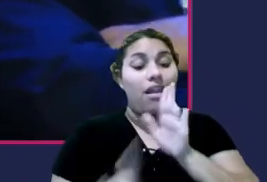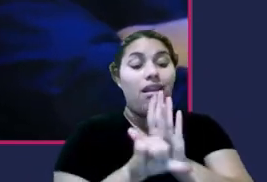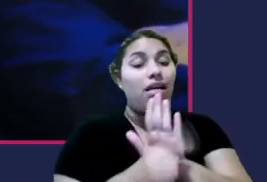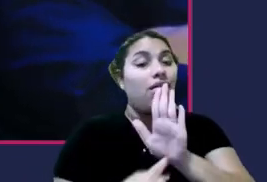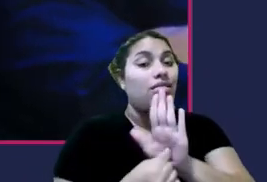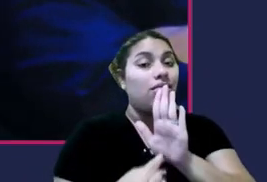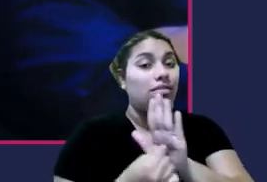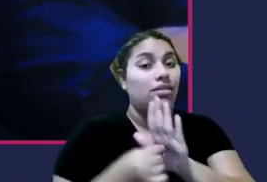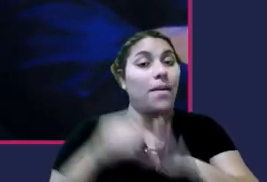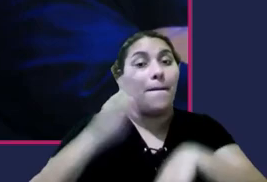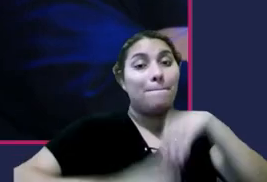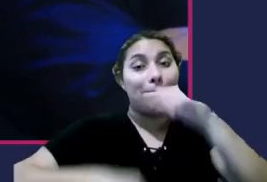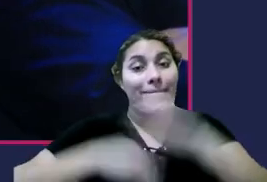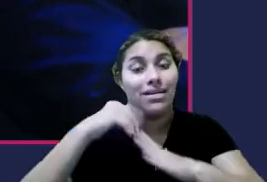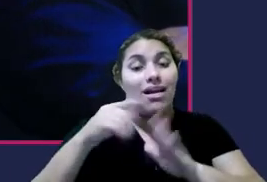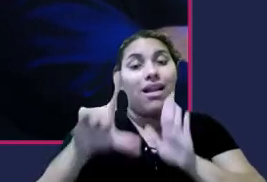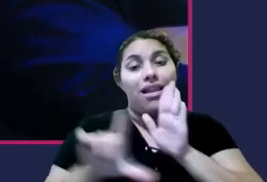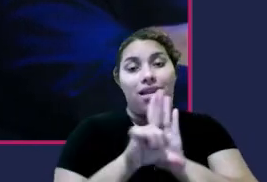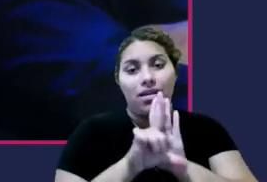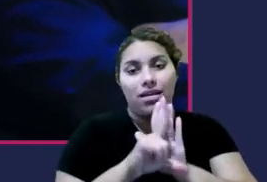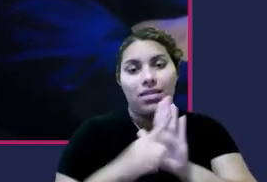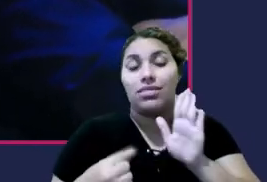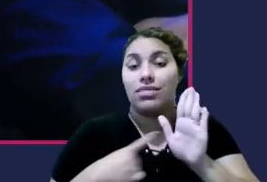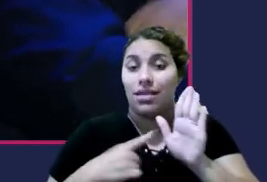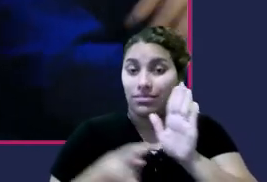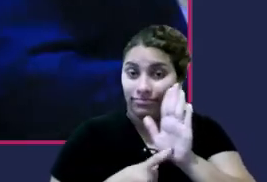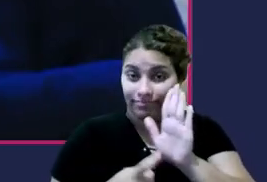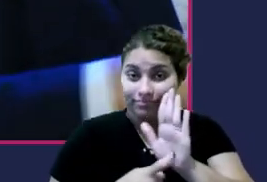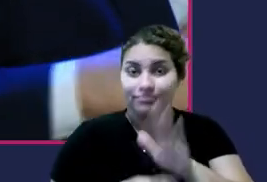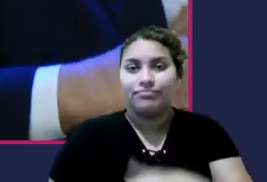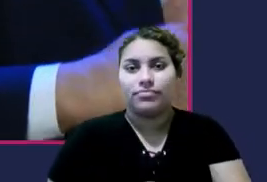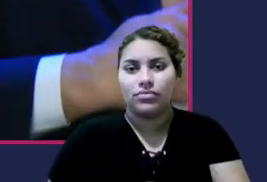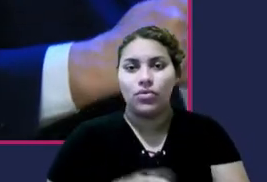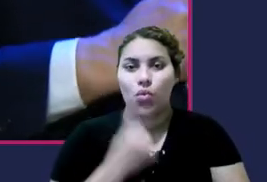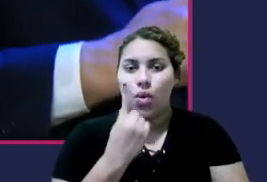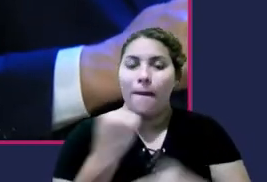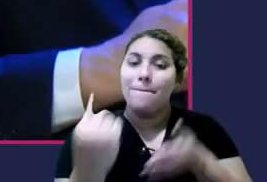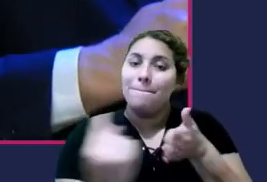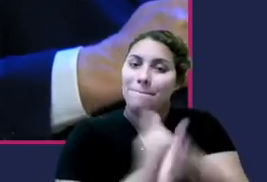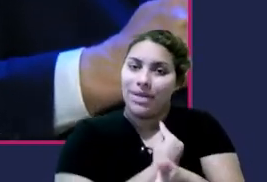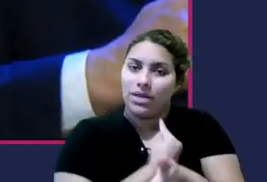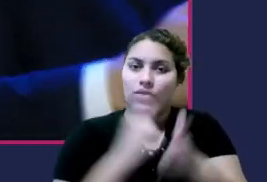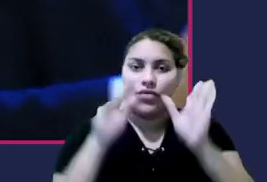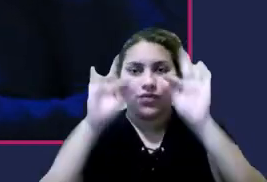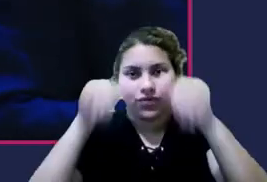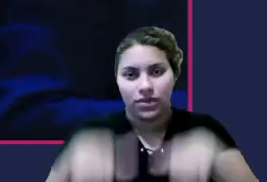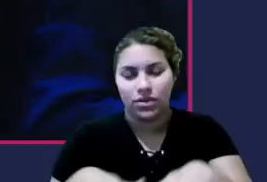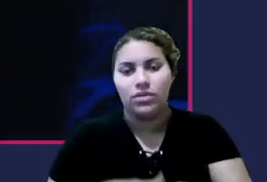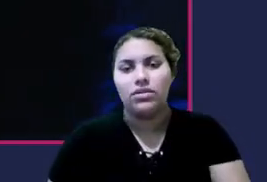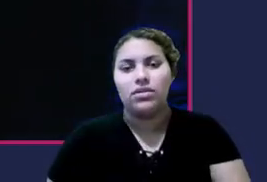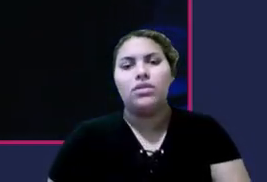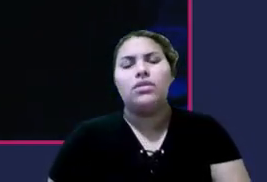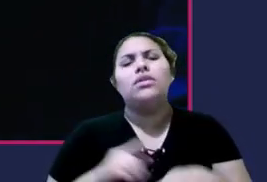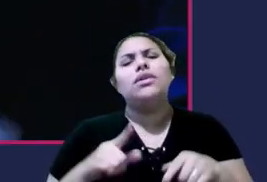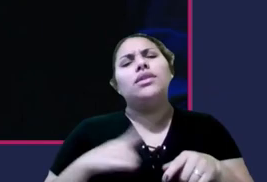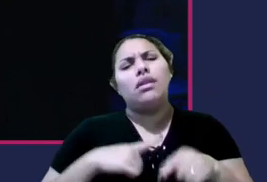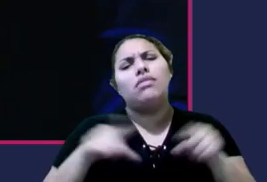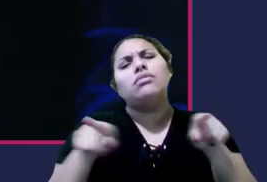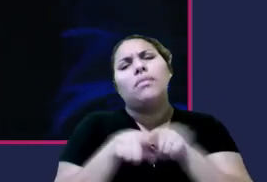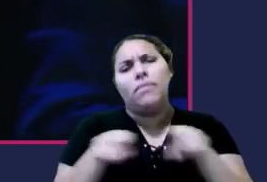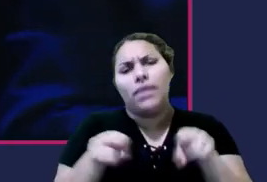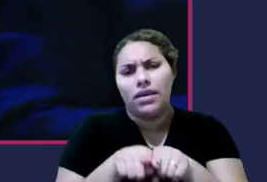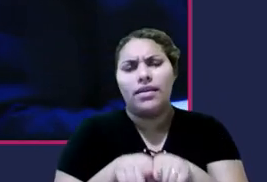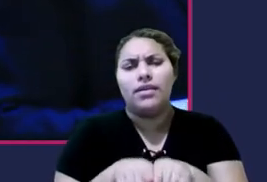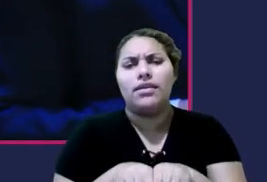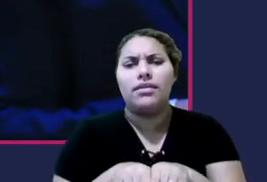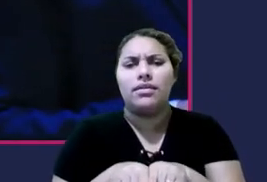concerning subject: law and law practice. Here, I have one of the